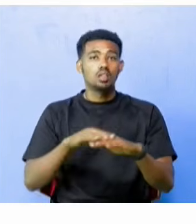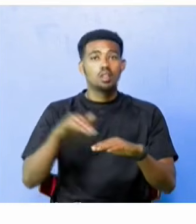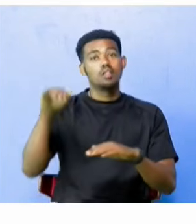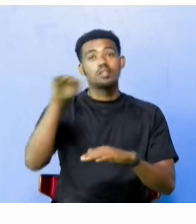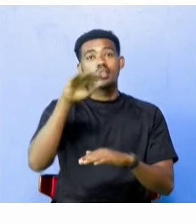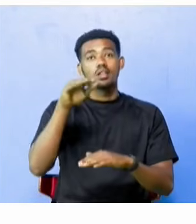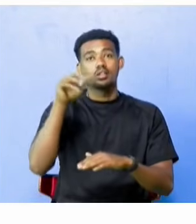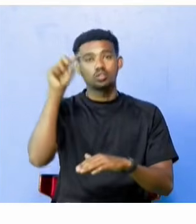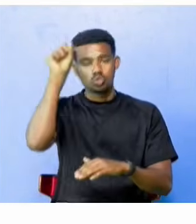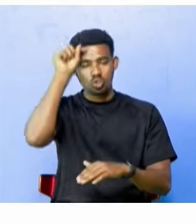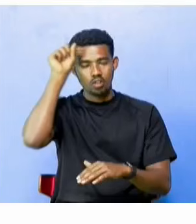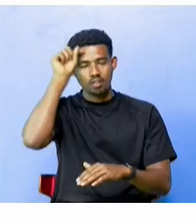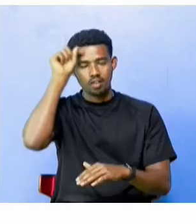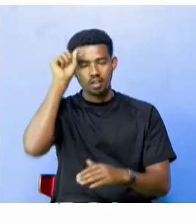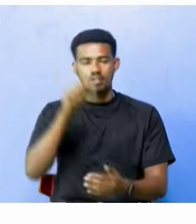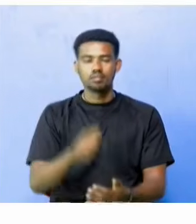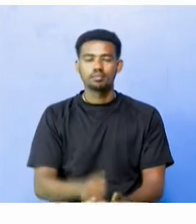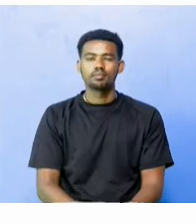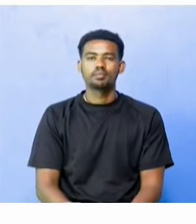Tofik.